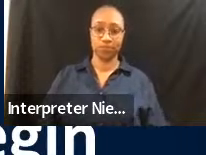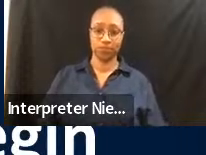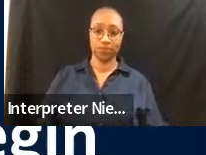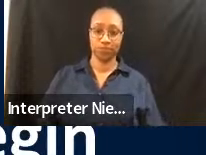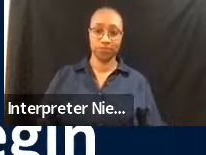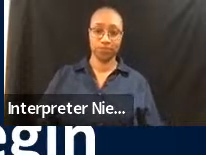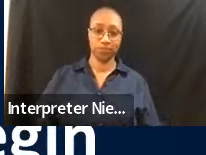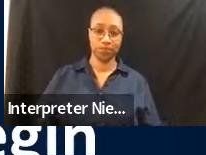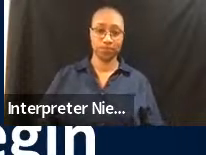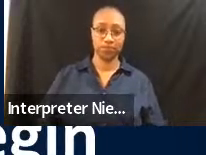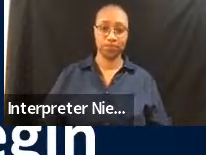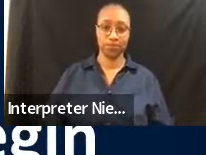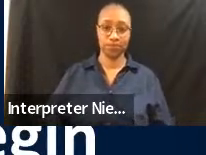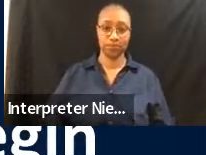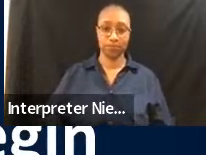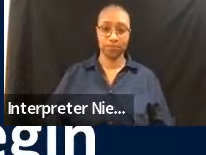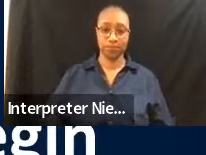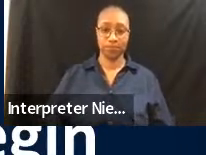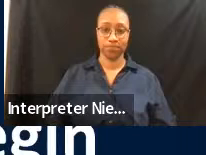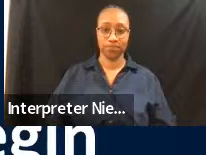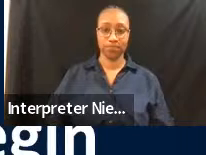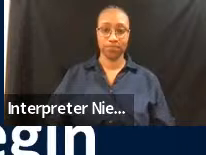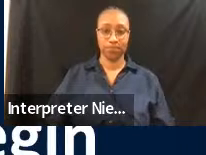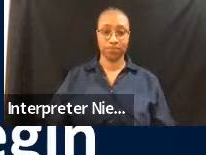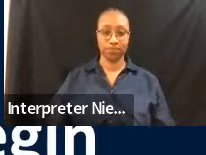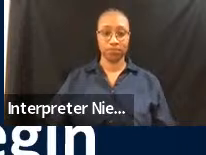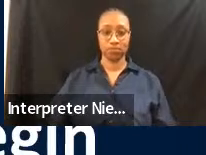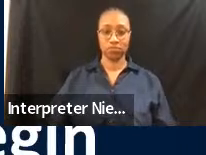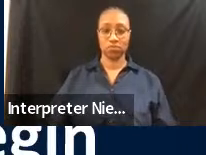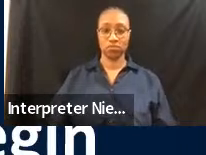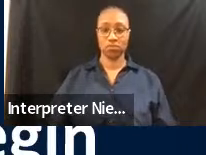Can we confirm the connection of the captioner?